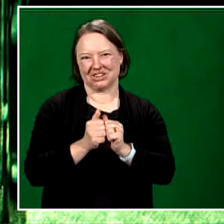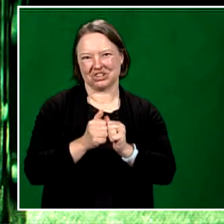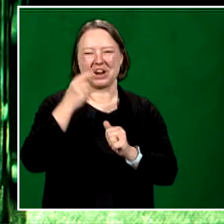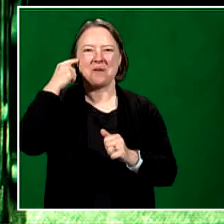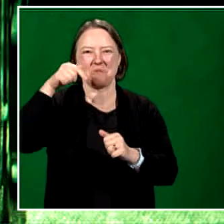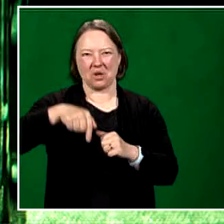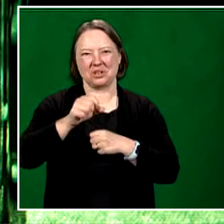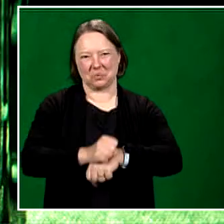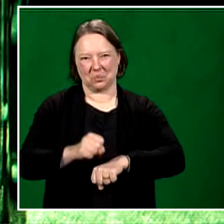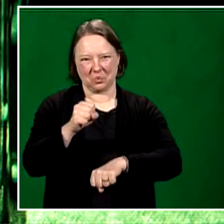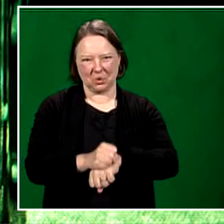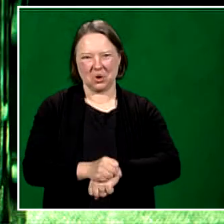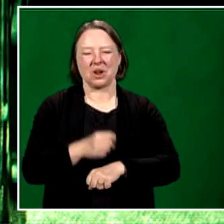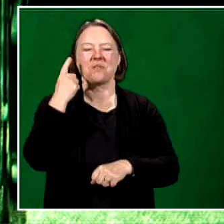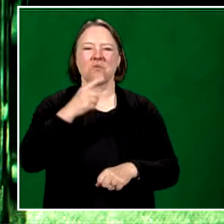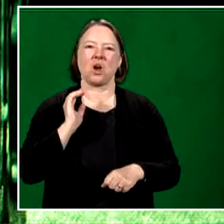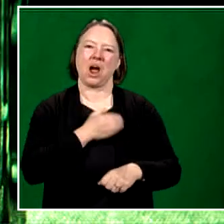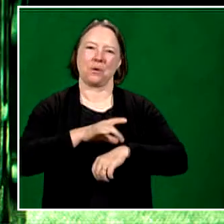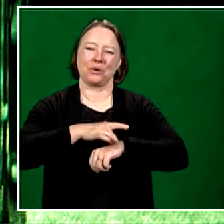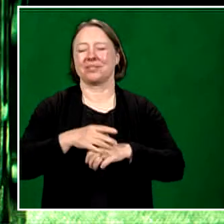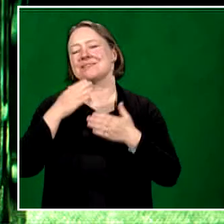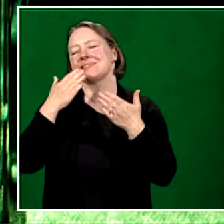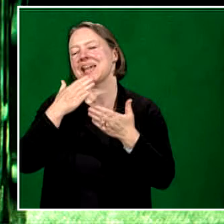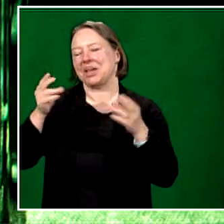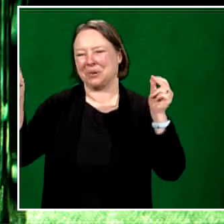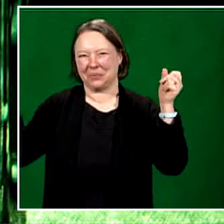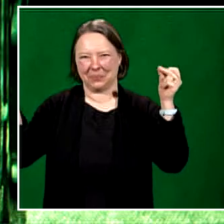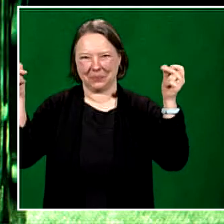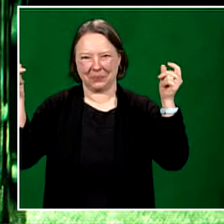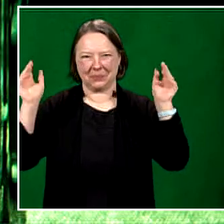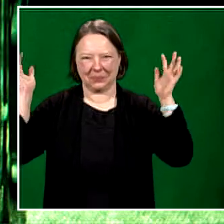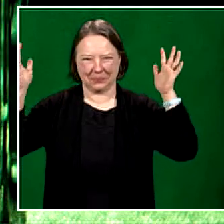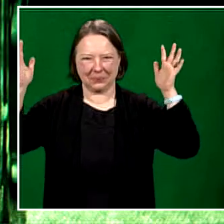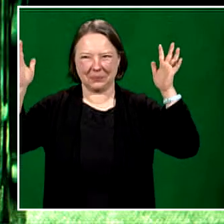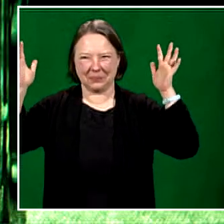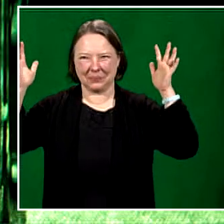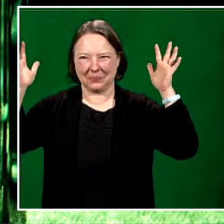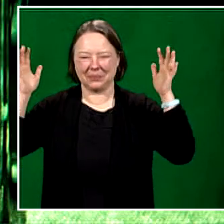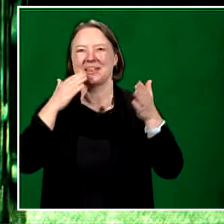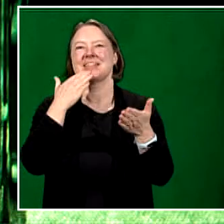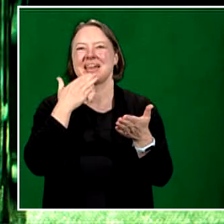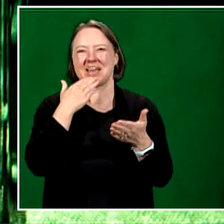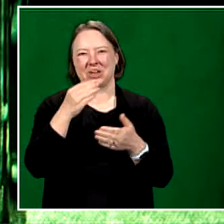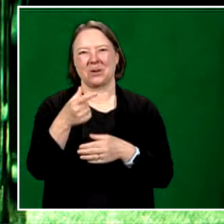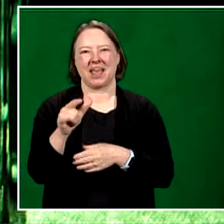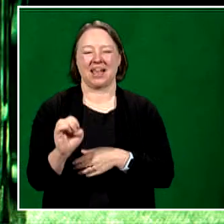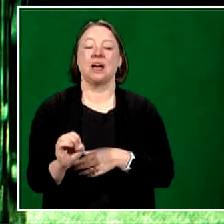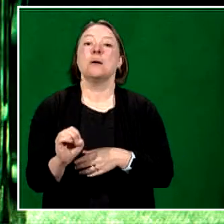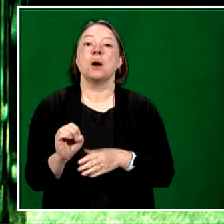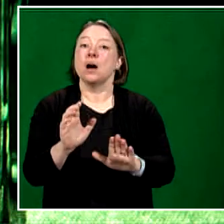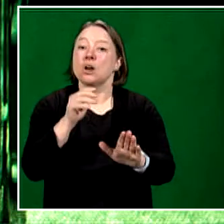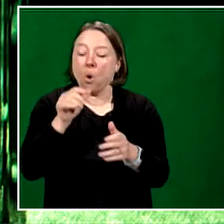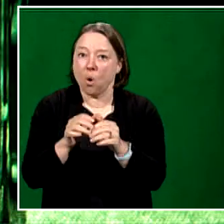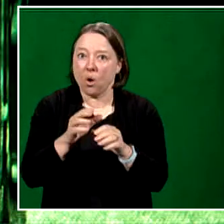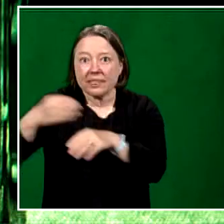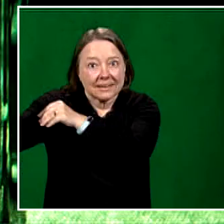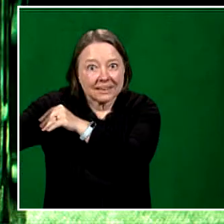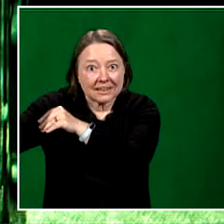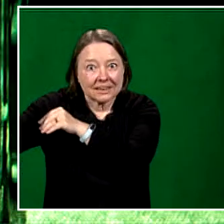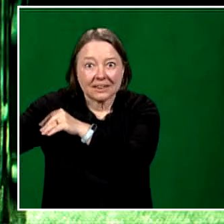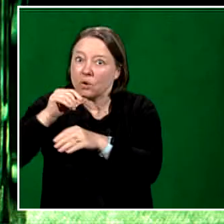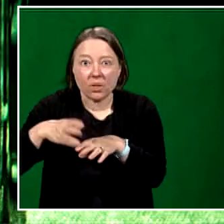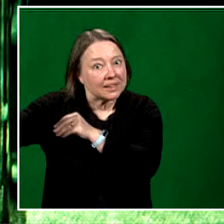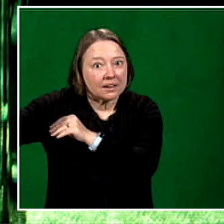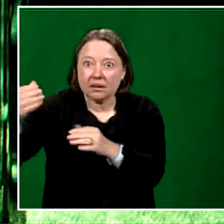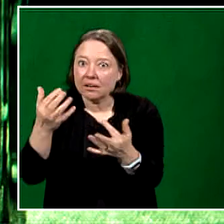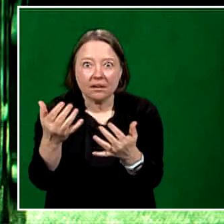for this work and for our Earth. Thank you. Yes. Thank you, Gail. But don't go anywhere. We don't want anyone to go